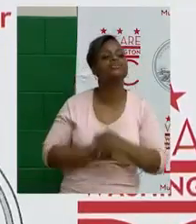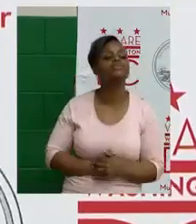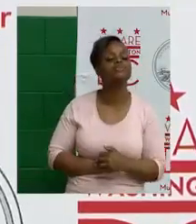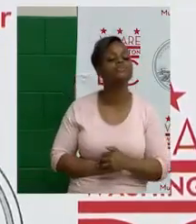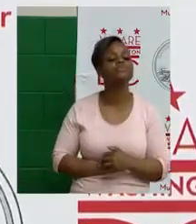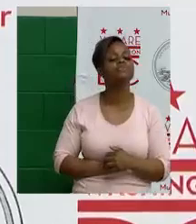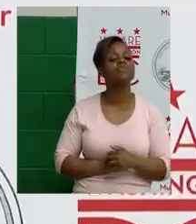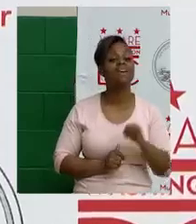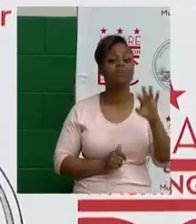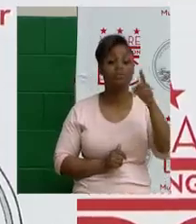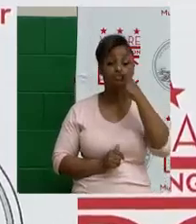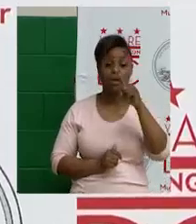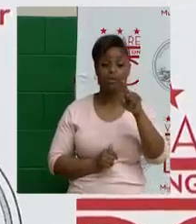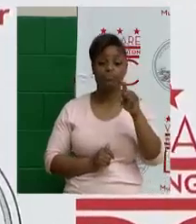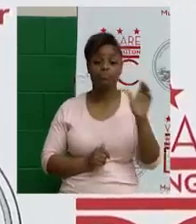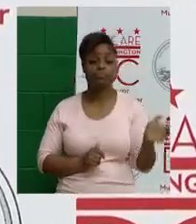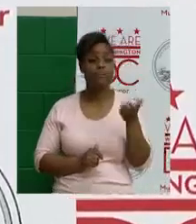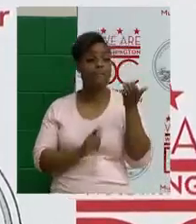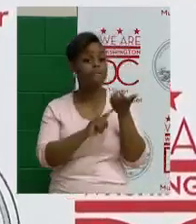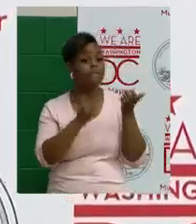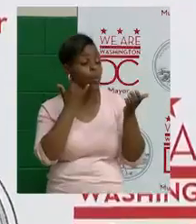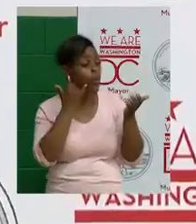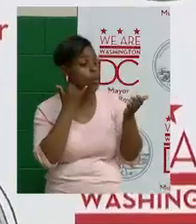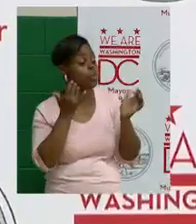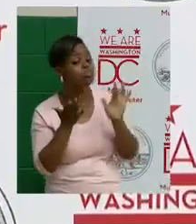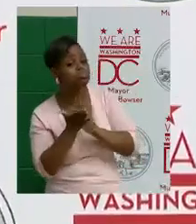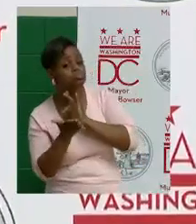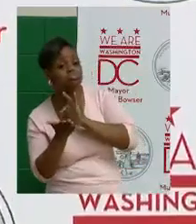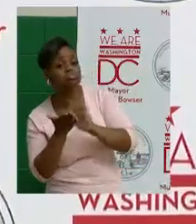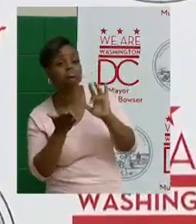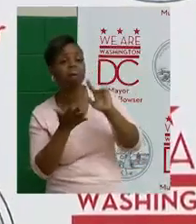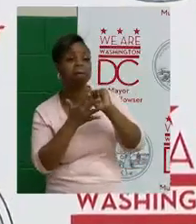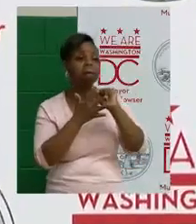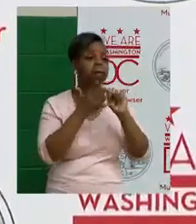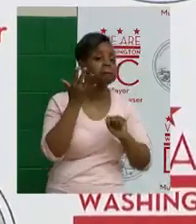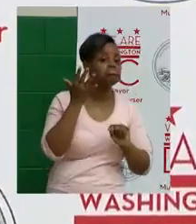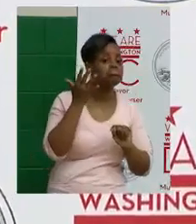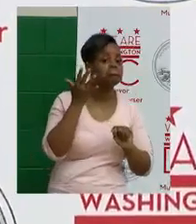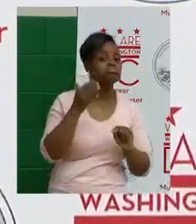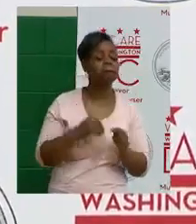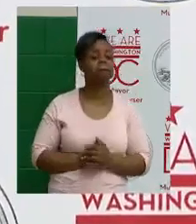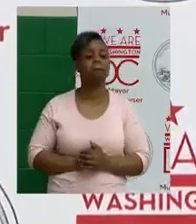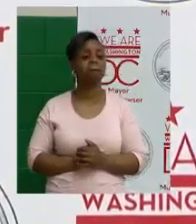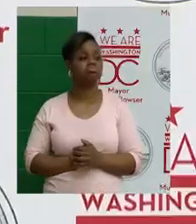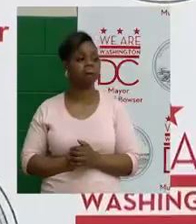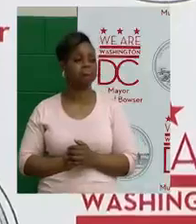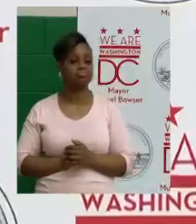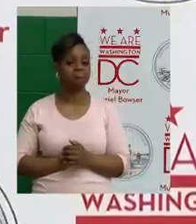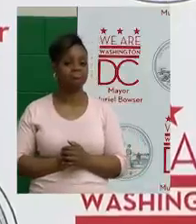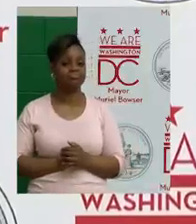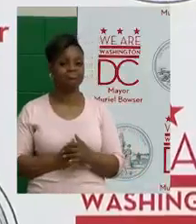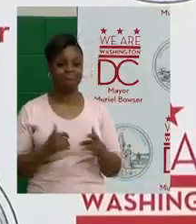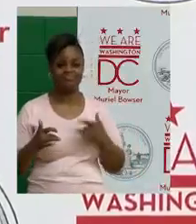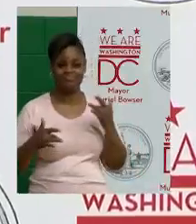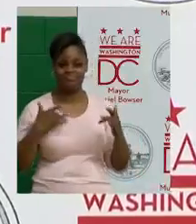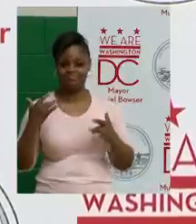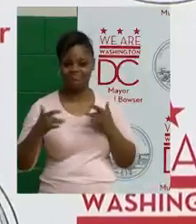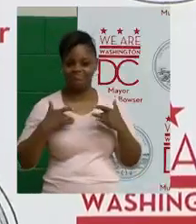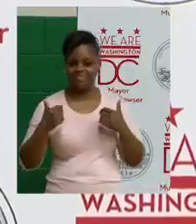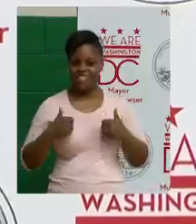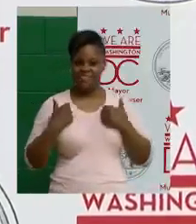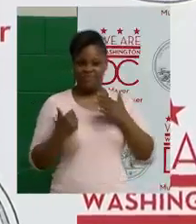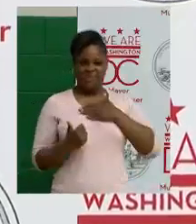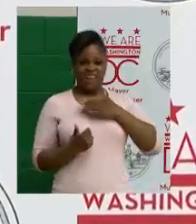your devices and tablets, I'm excited to live my game show host fantasy right now. We're gonna do